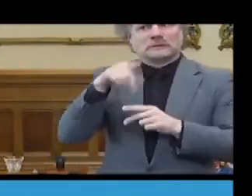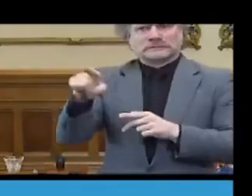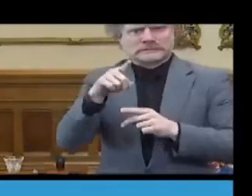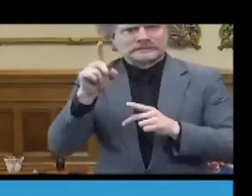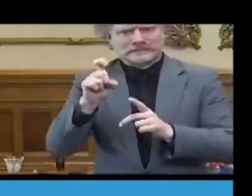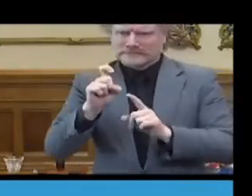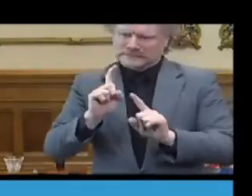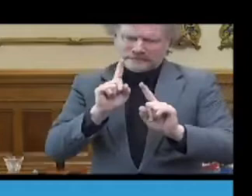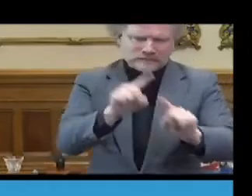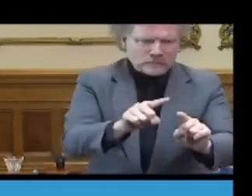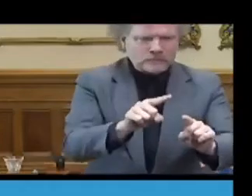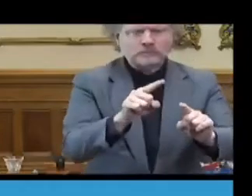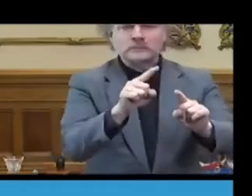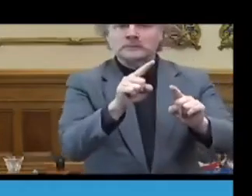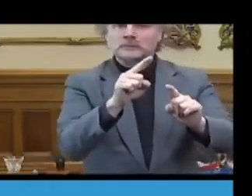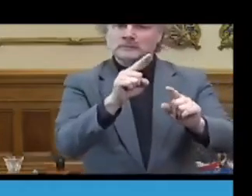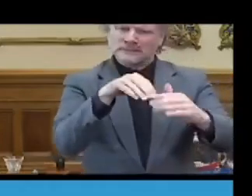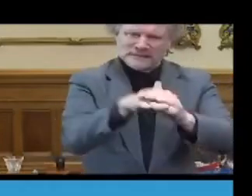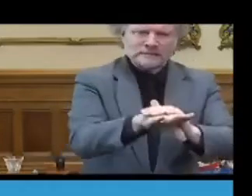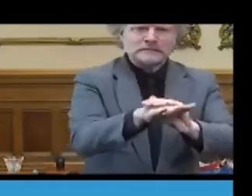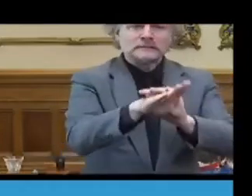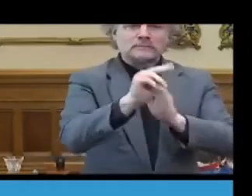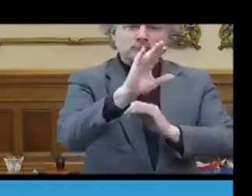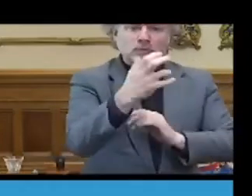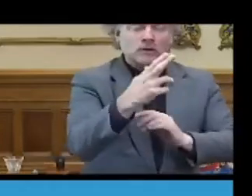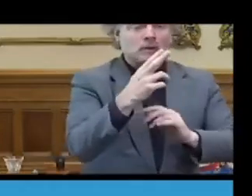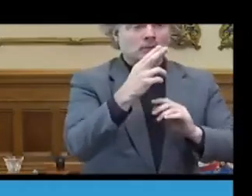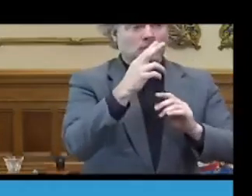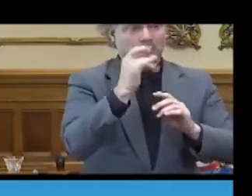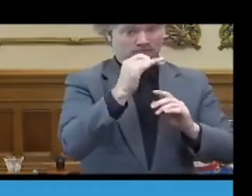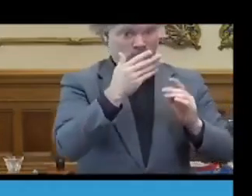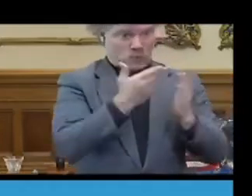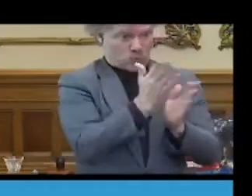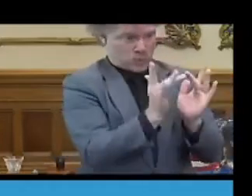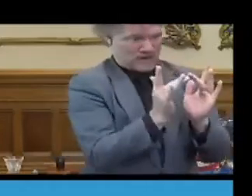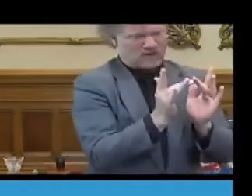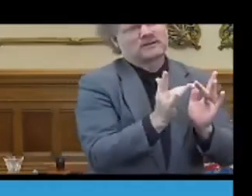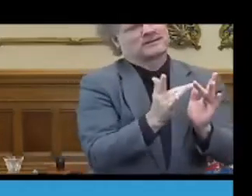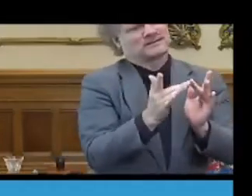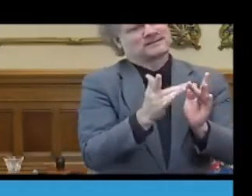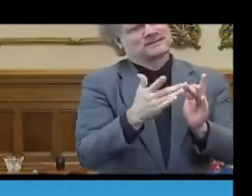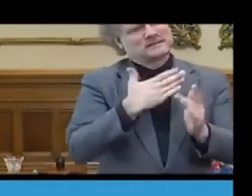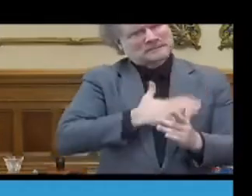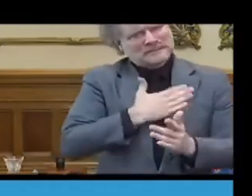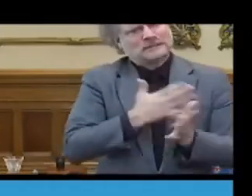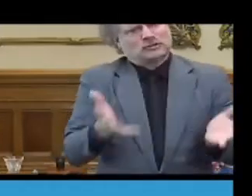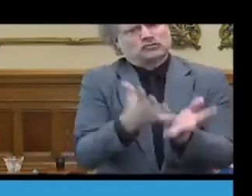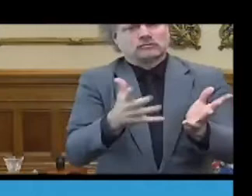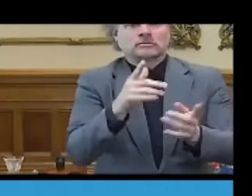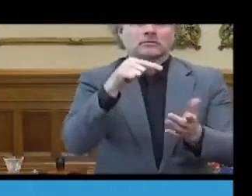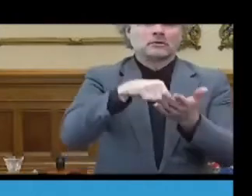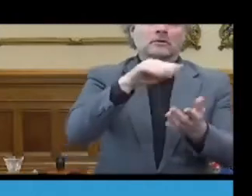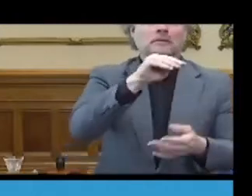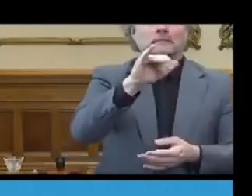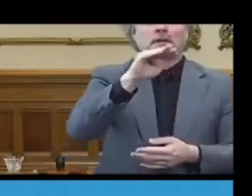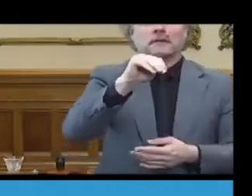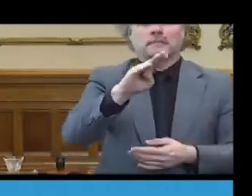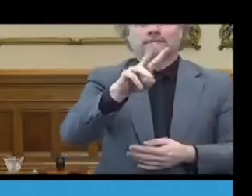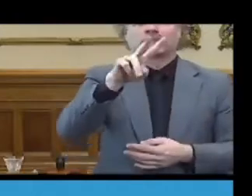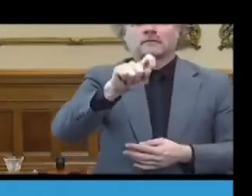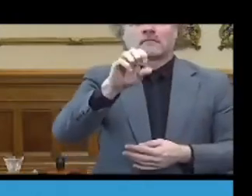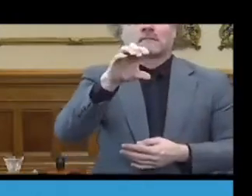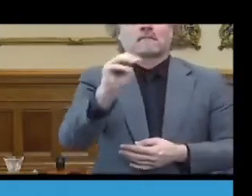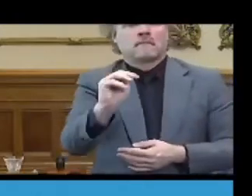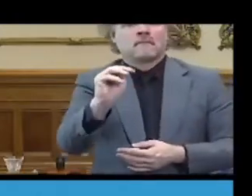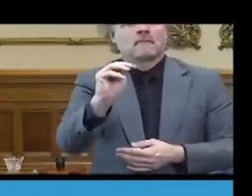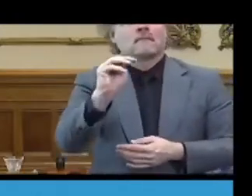the branch, and if you can do your transaction online, we strongly encourage you to go to mybmv.com or to